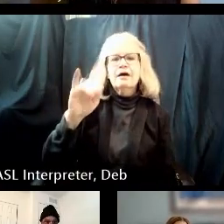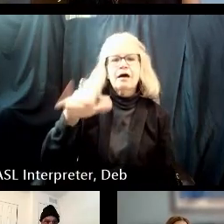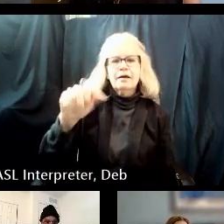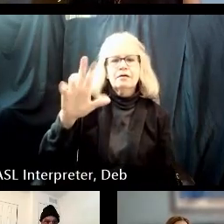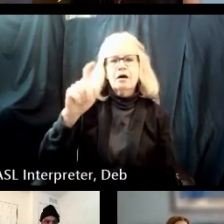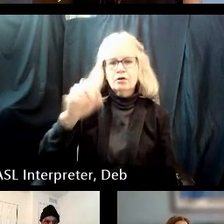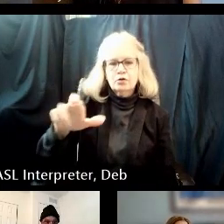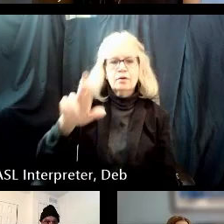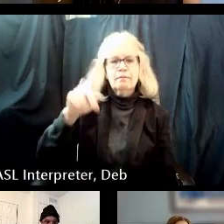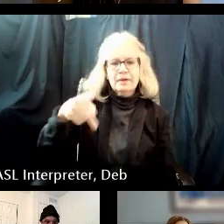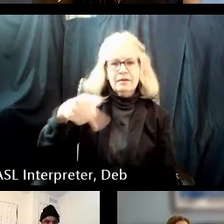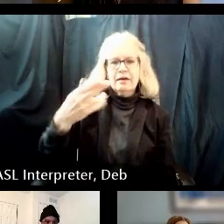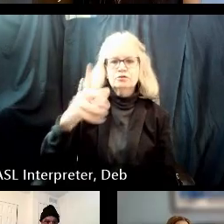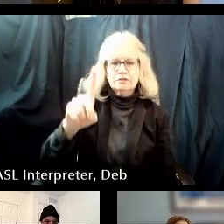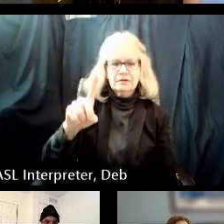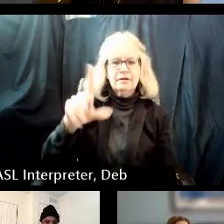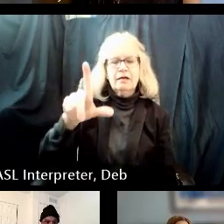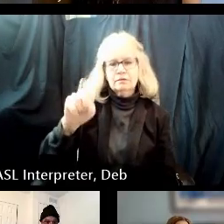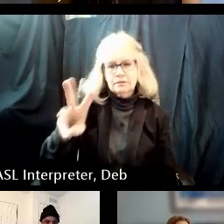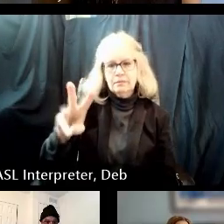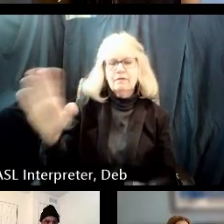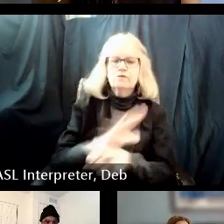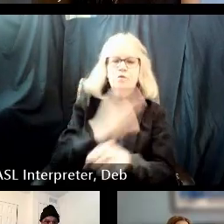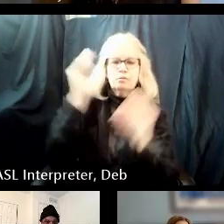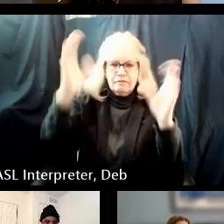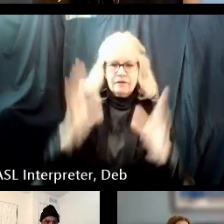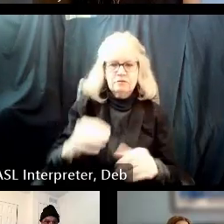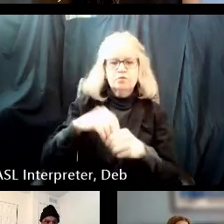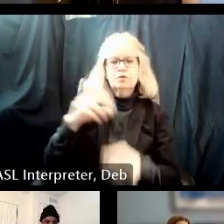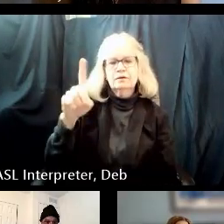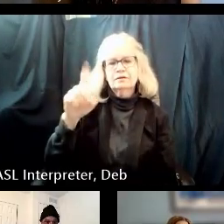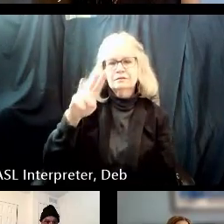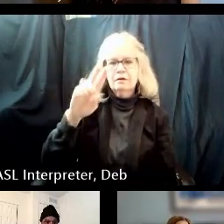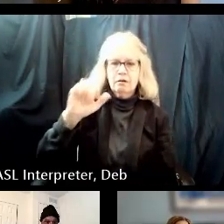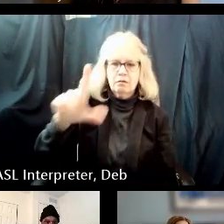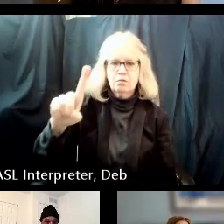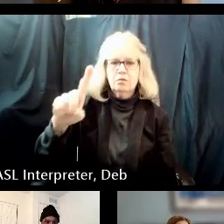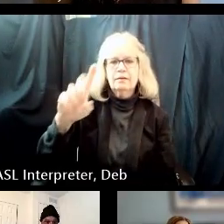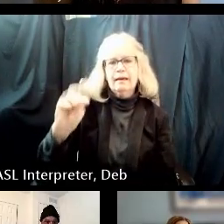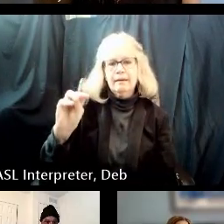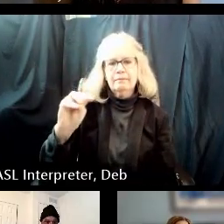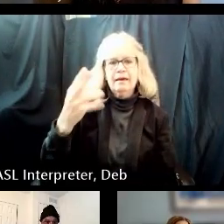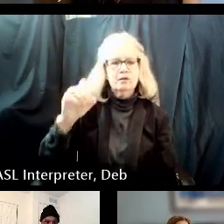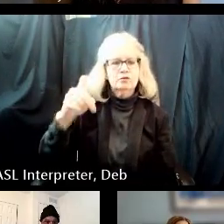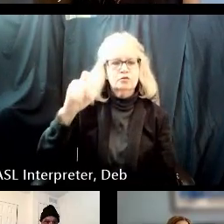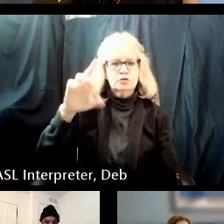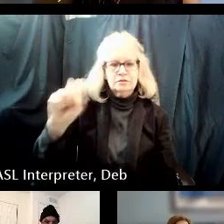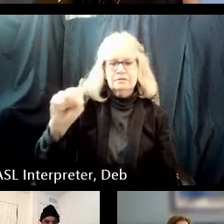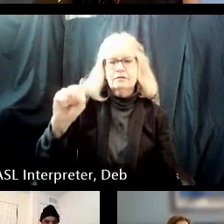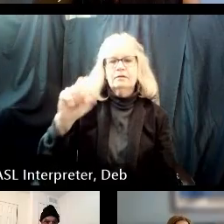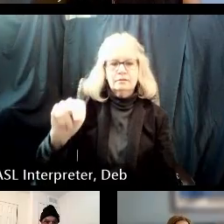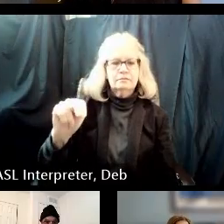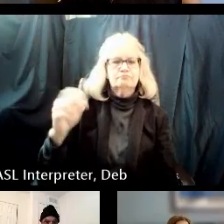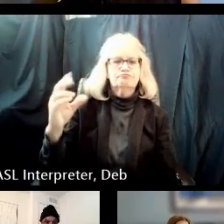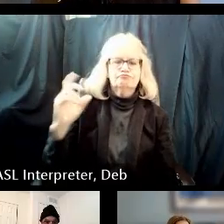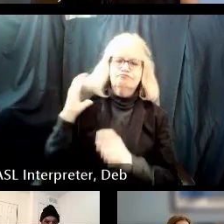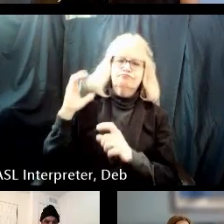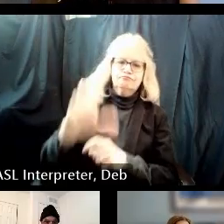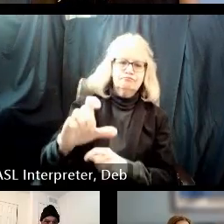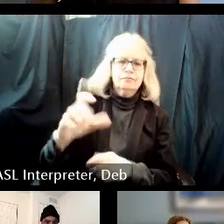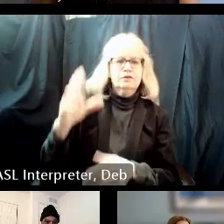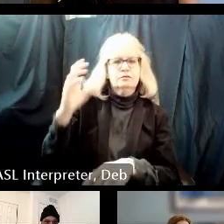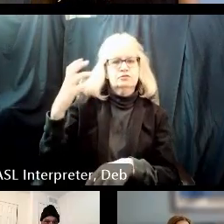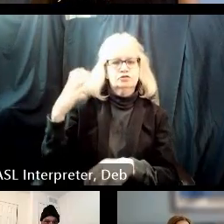PhD, LSW, and full professor in the Donald M. Henderson Endowed Chair at the University of Pittsburgh School of Social